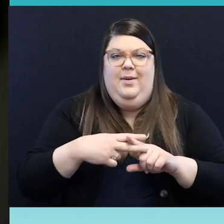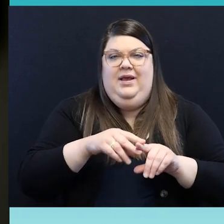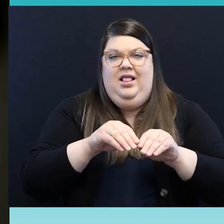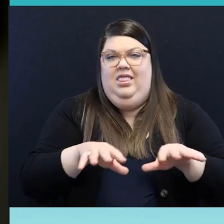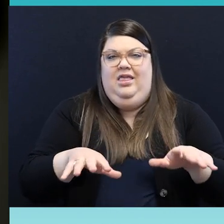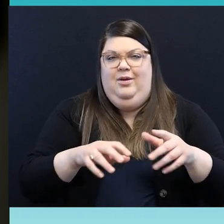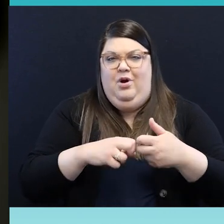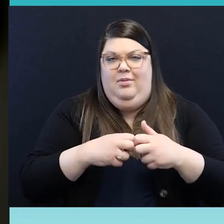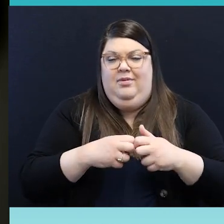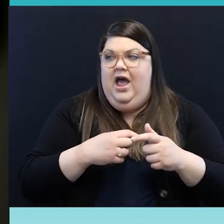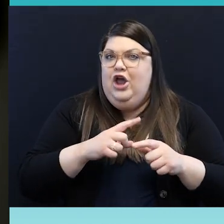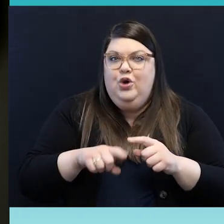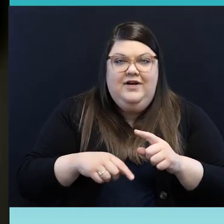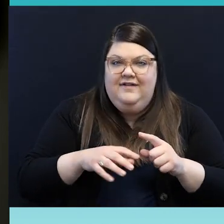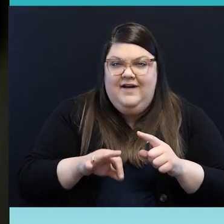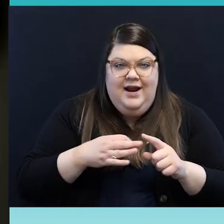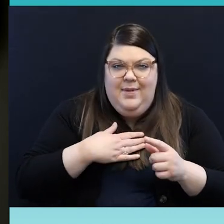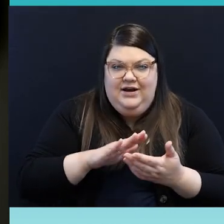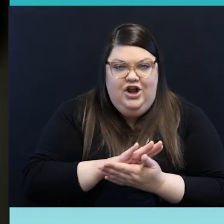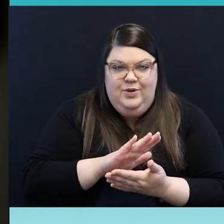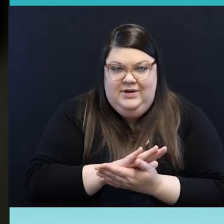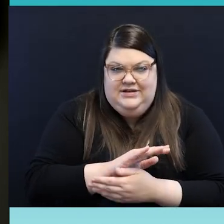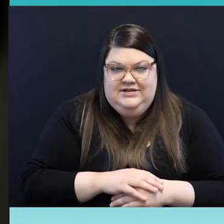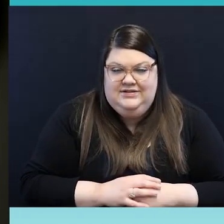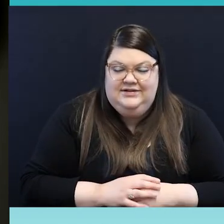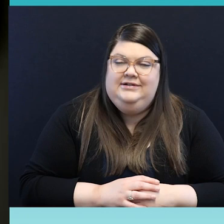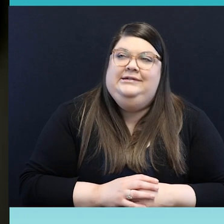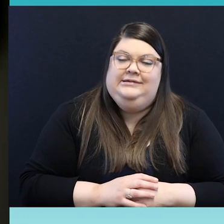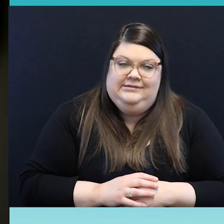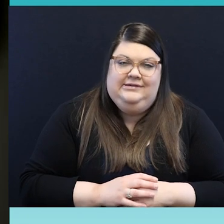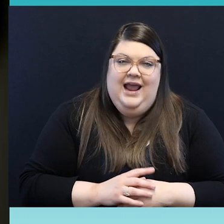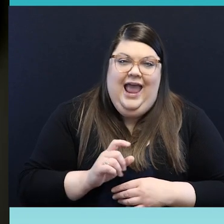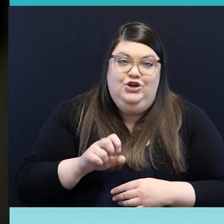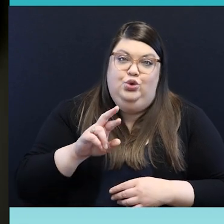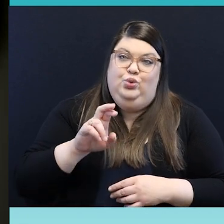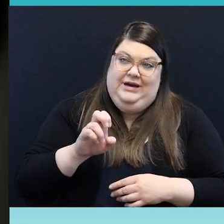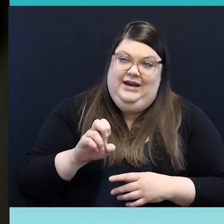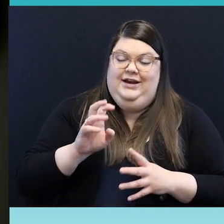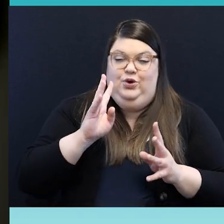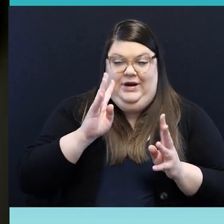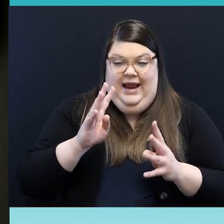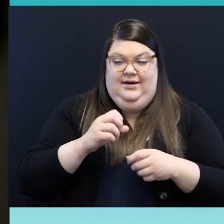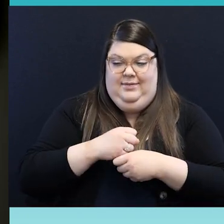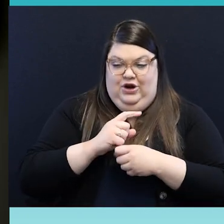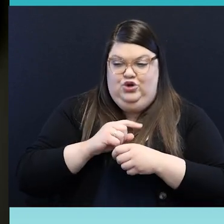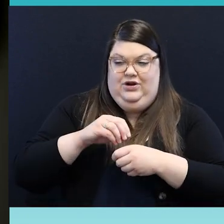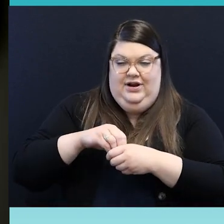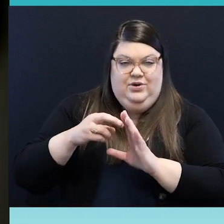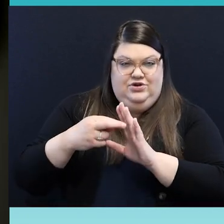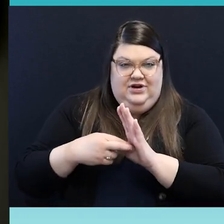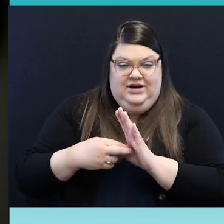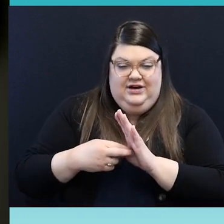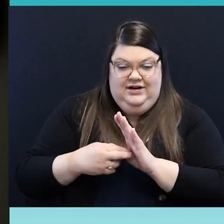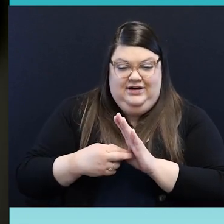catastrophe. I could not find those documents. And I recreated them to make sure that they were in the registry. I will share that